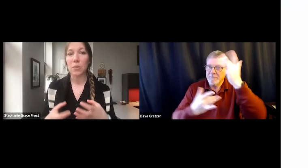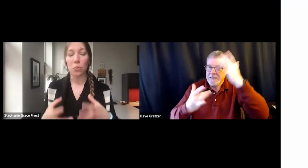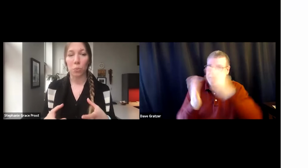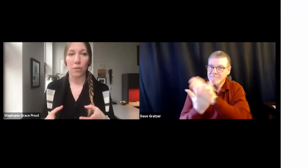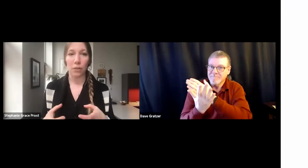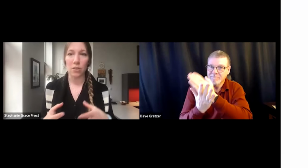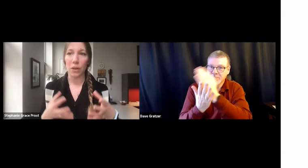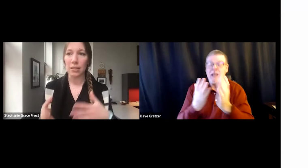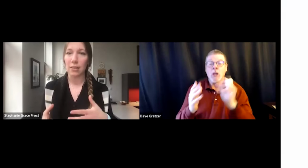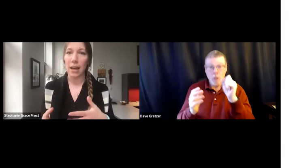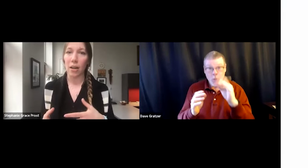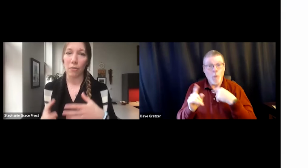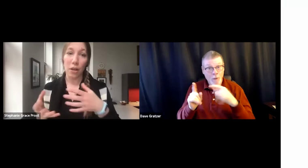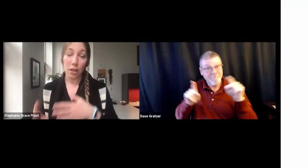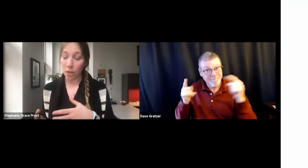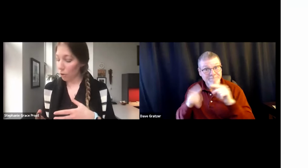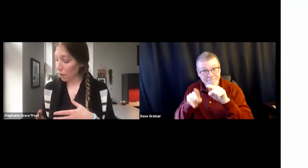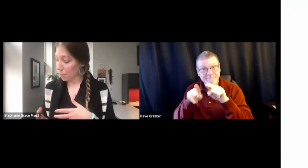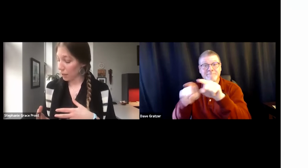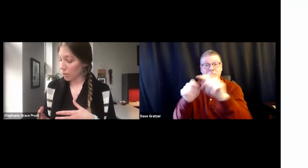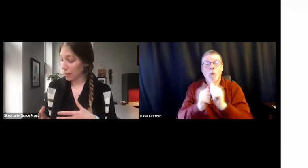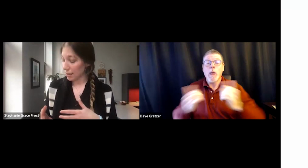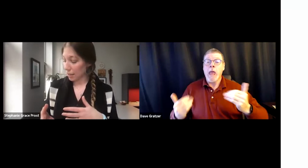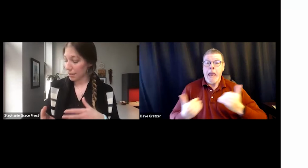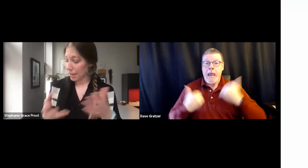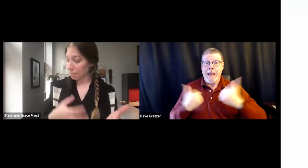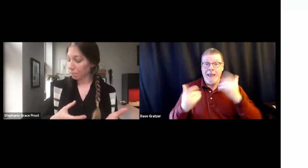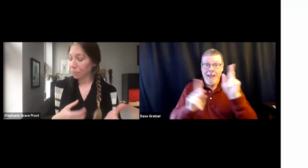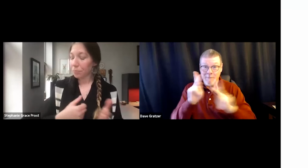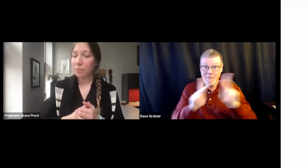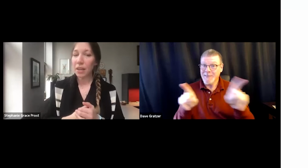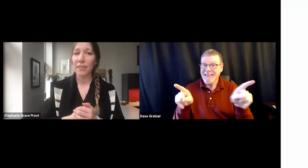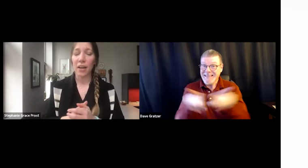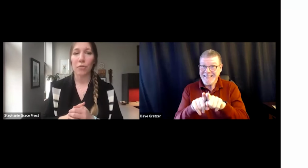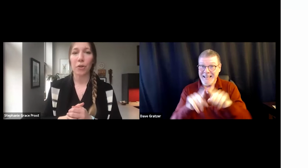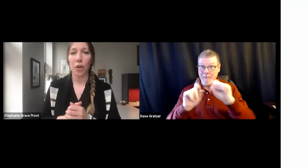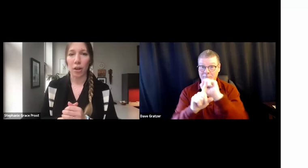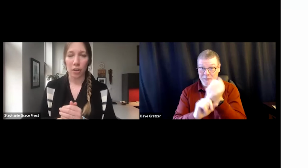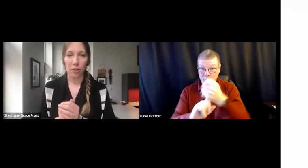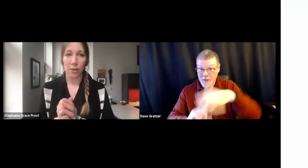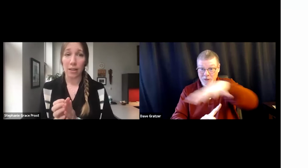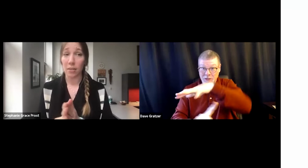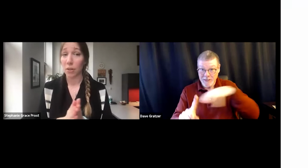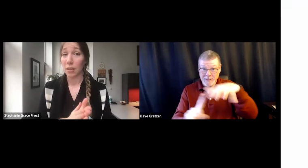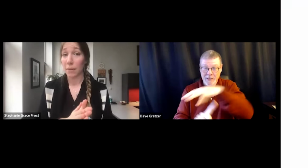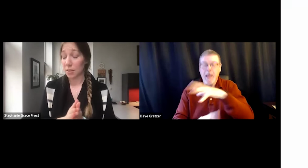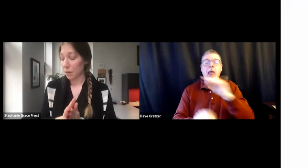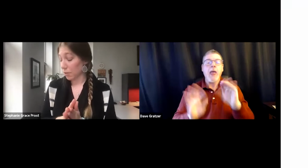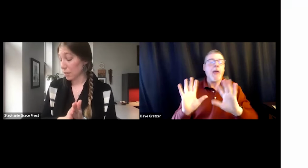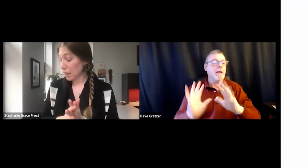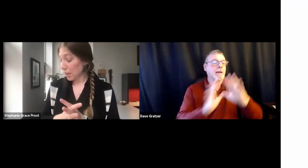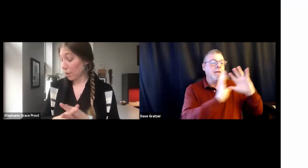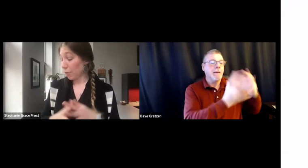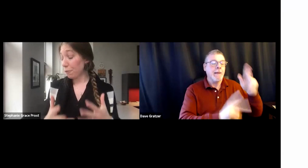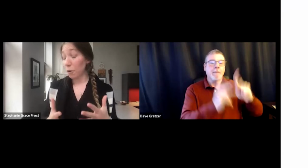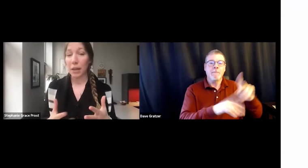compare these pooled prevalence rates to that of younger populations in the same setting and that of their non-incarcerated community-based